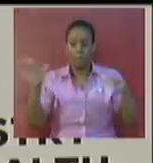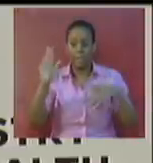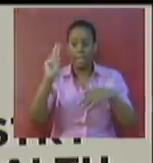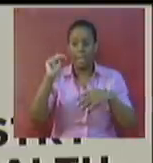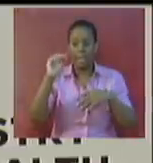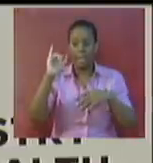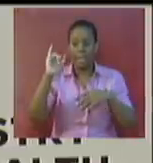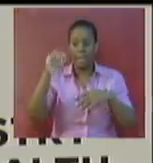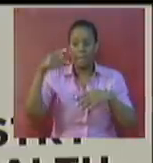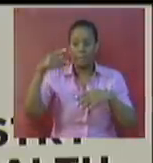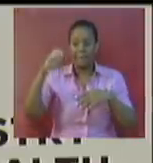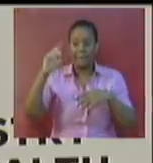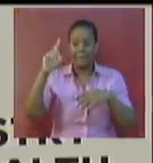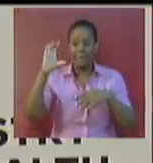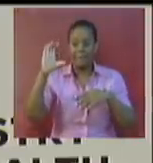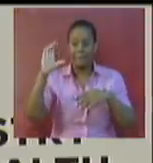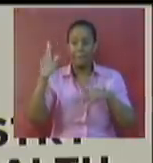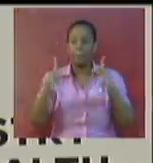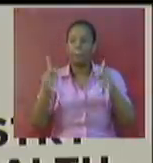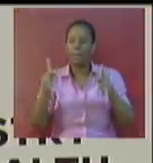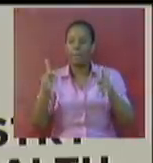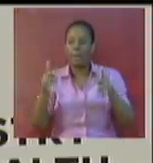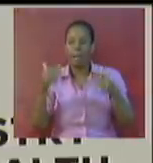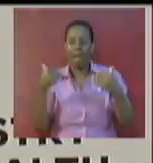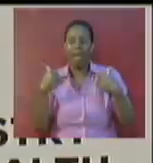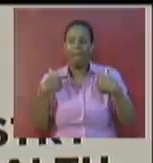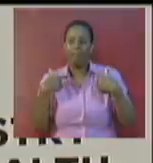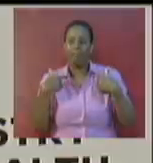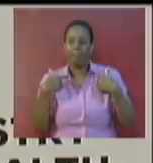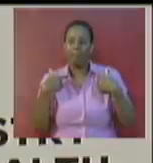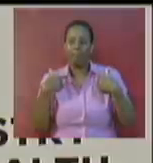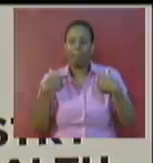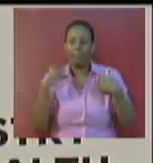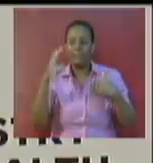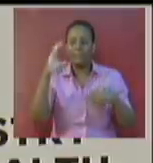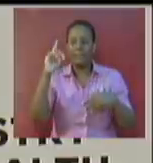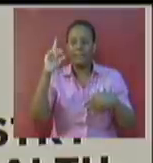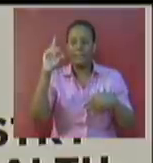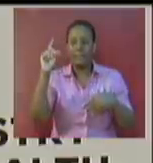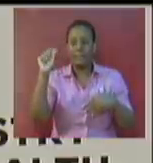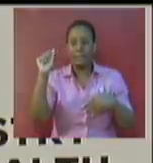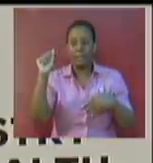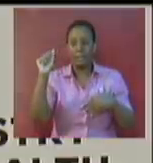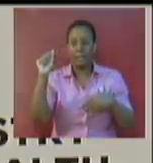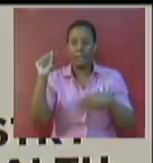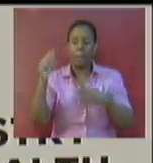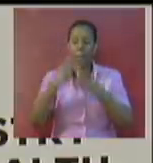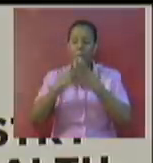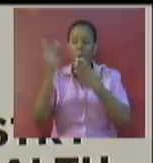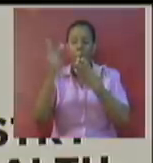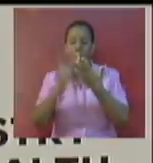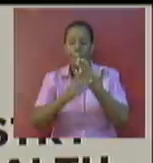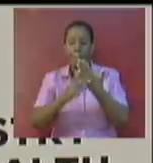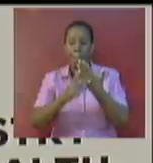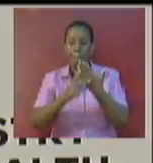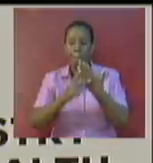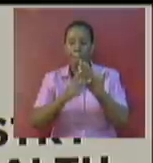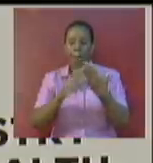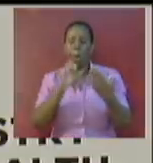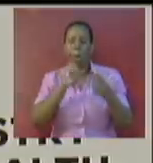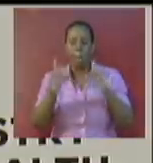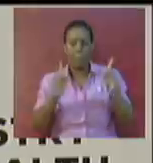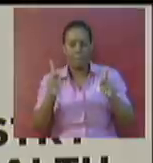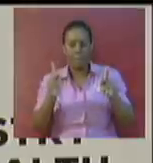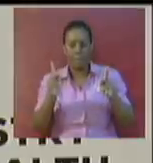on the CEDA program. There's upwards of 80,000 people. So we have that list. What we're trying to do is create a